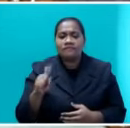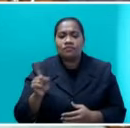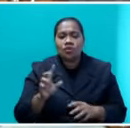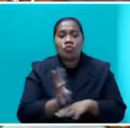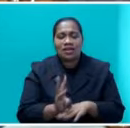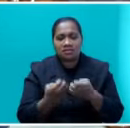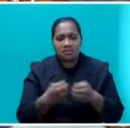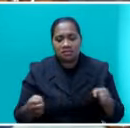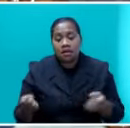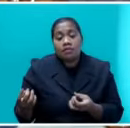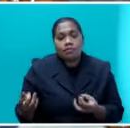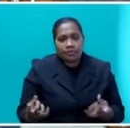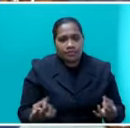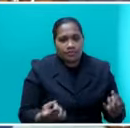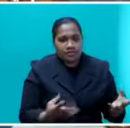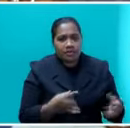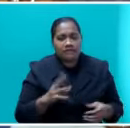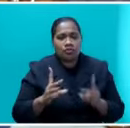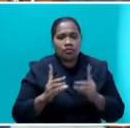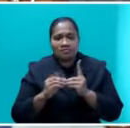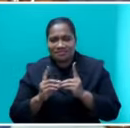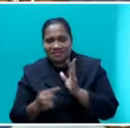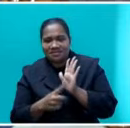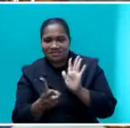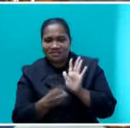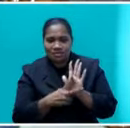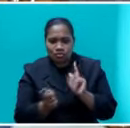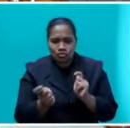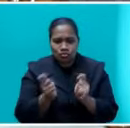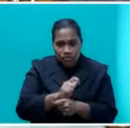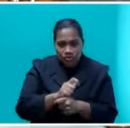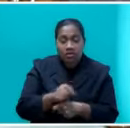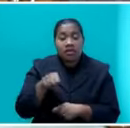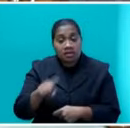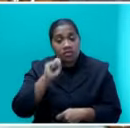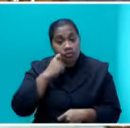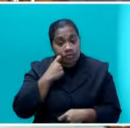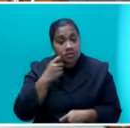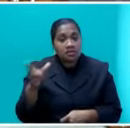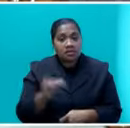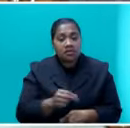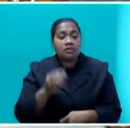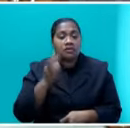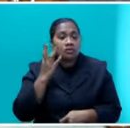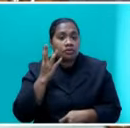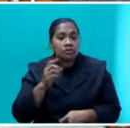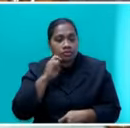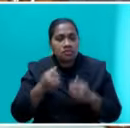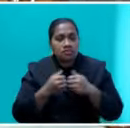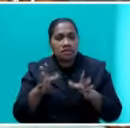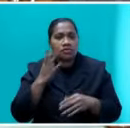is to prepare for the analog to digital television switchover, which will progressively be carried out nationwide beginning from Navua,